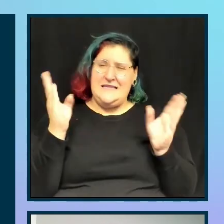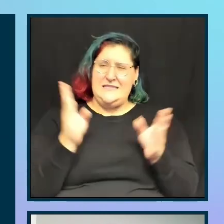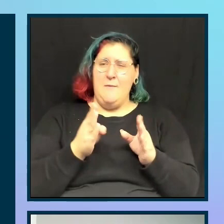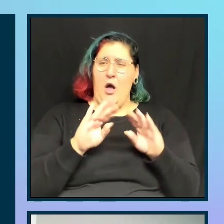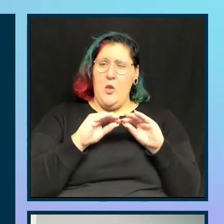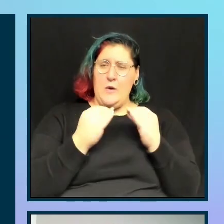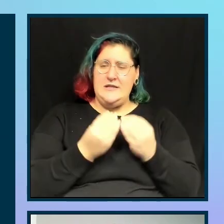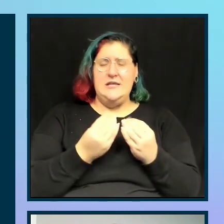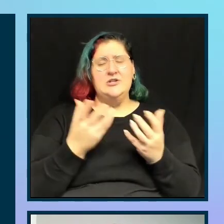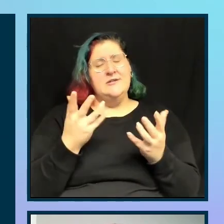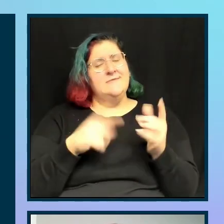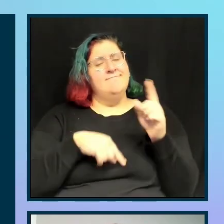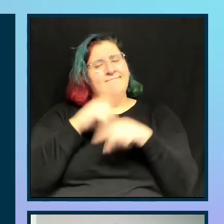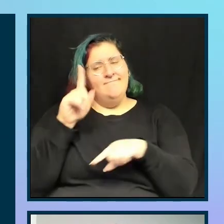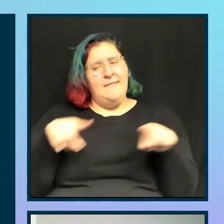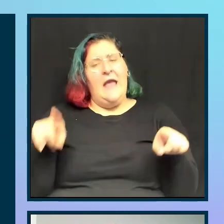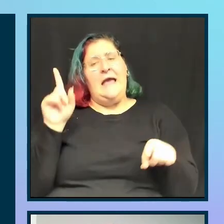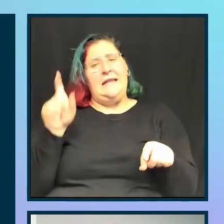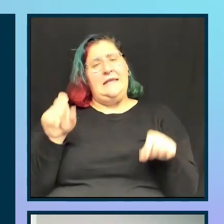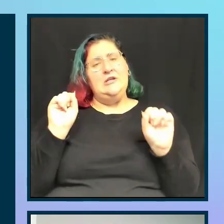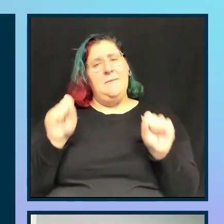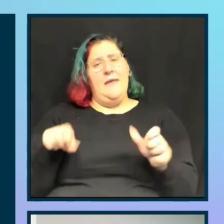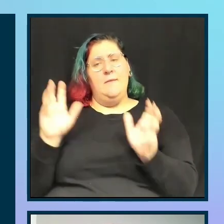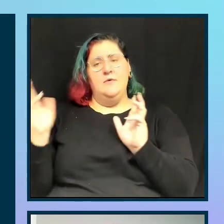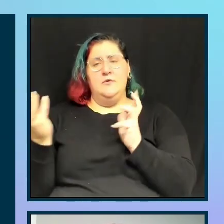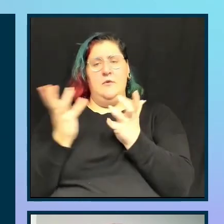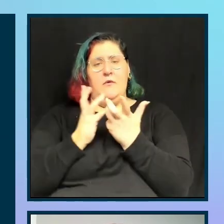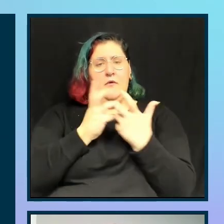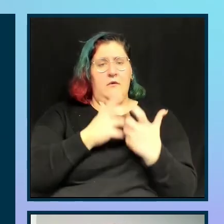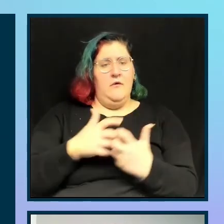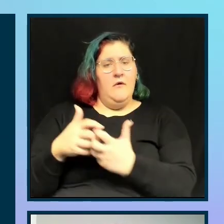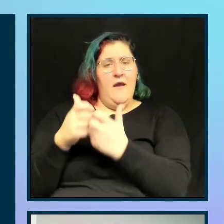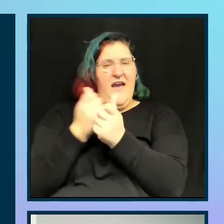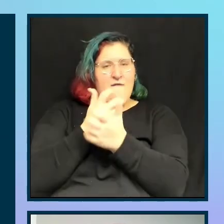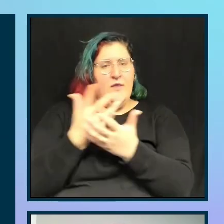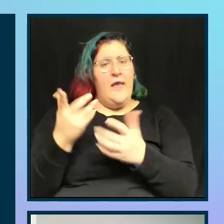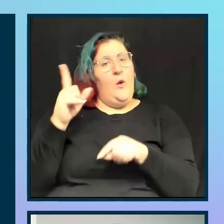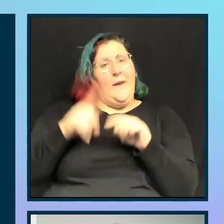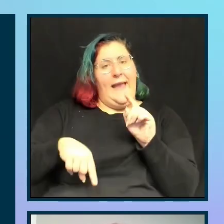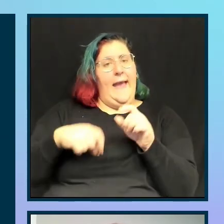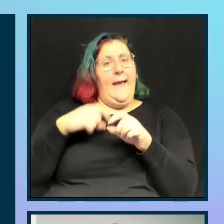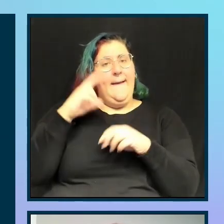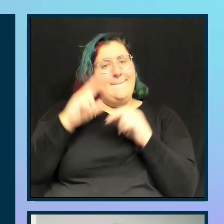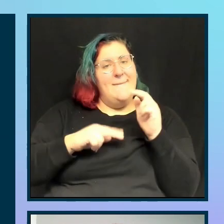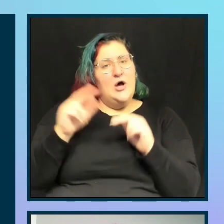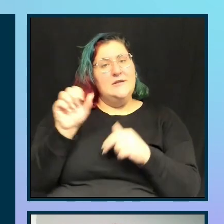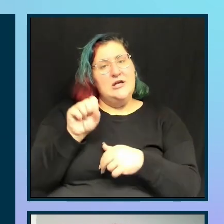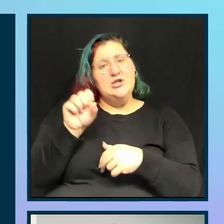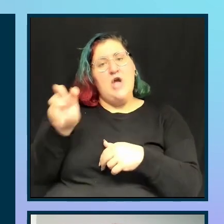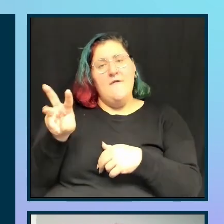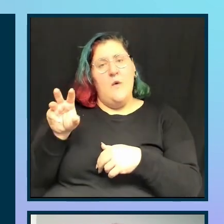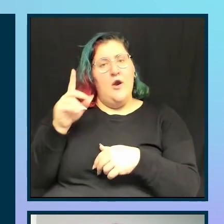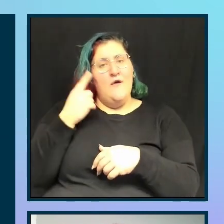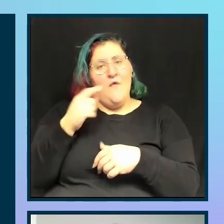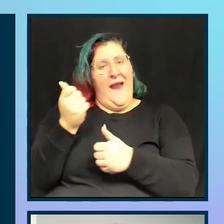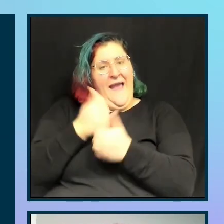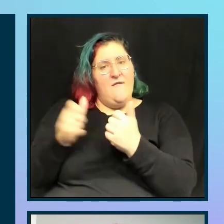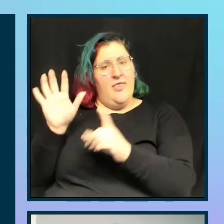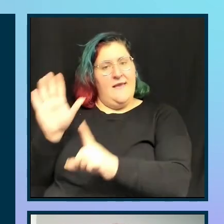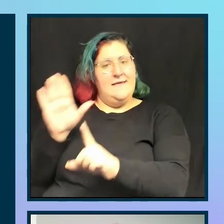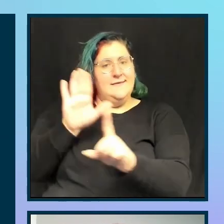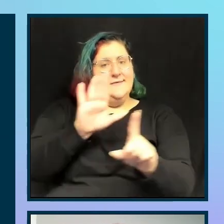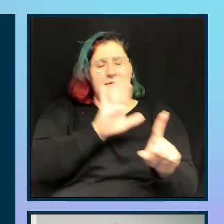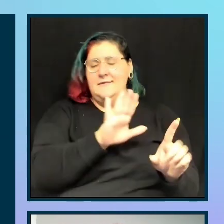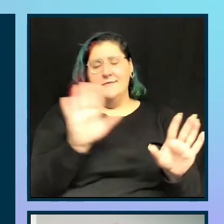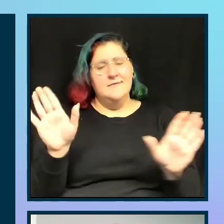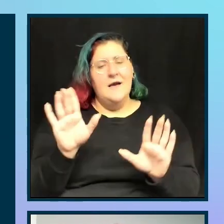be configurable along that. We don't have time to build software for every unique situation. So we build and borrow modules to be